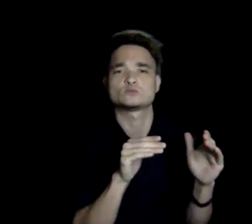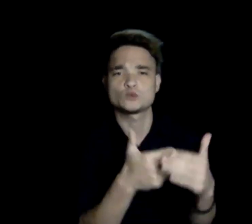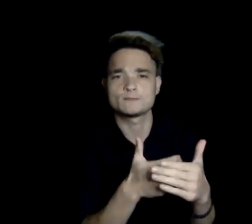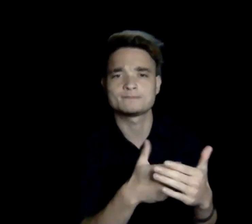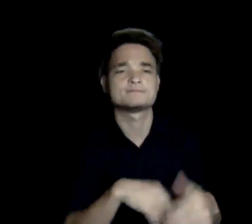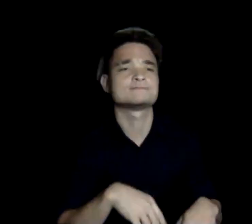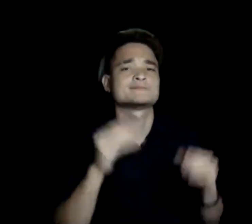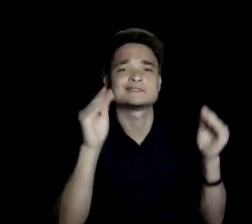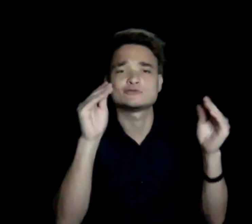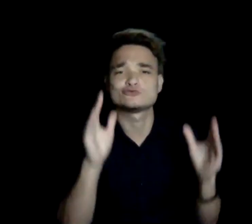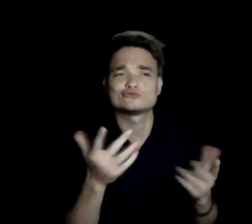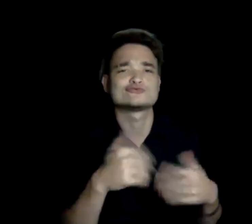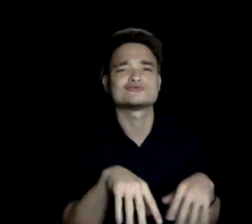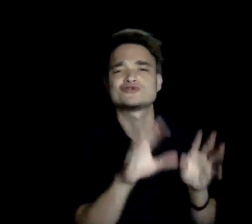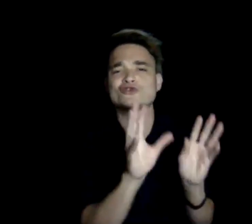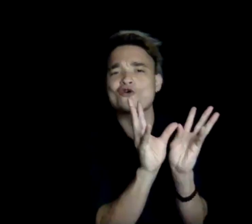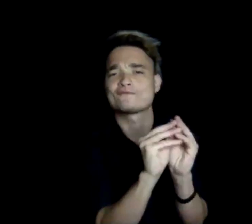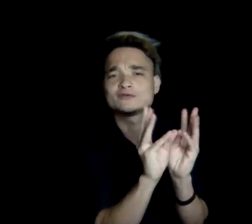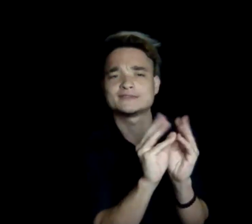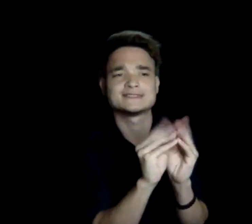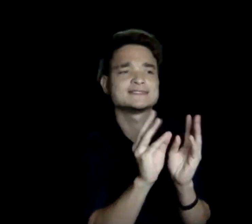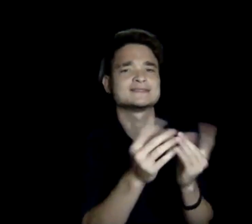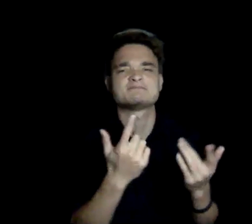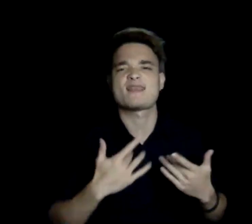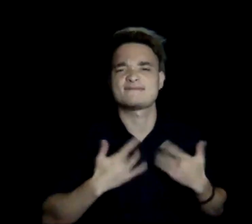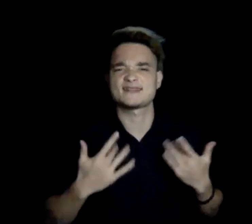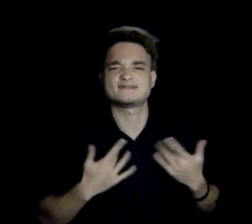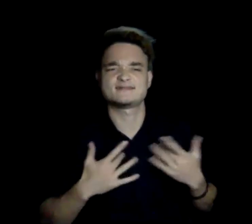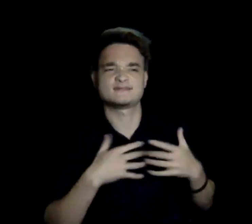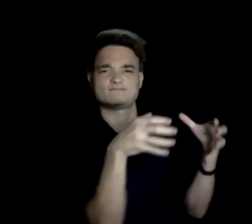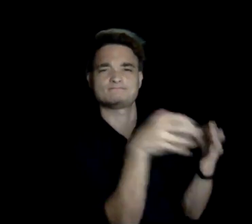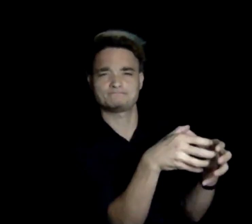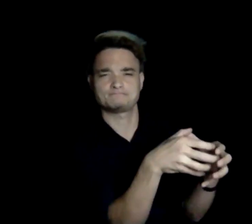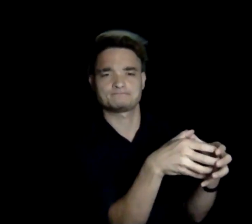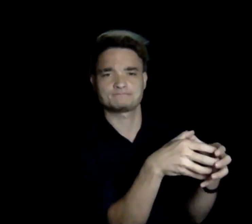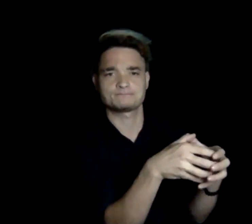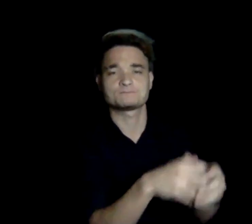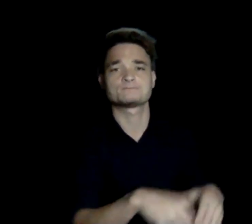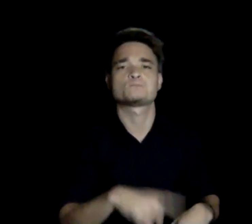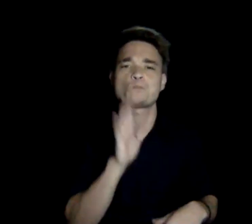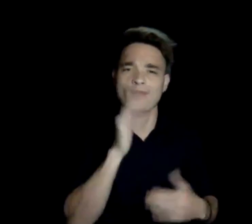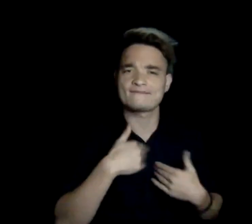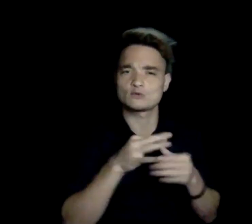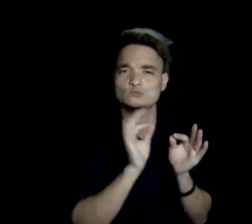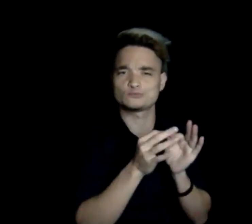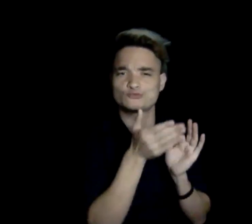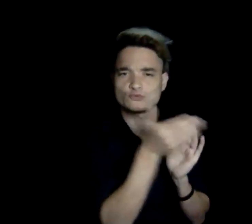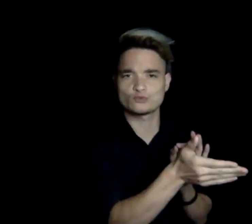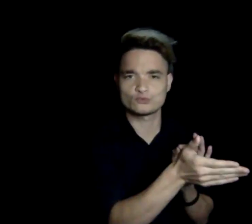the first group will have the classroom and the teacher or the meeting or whatever event that you'll be